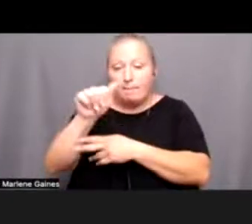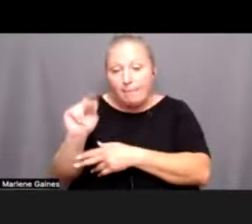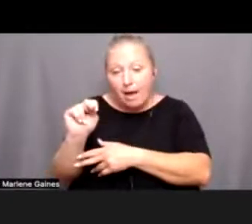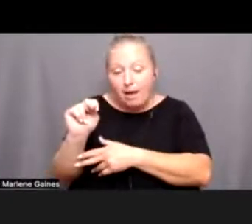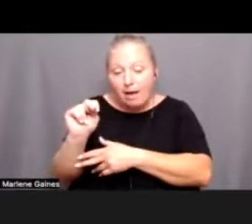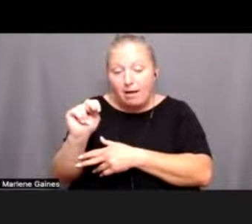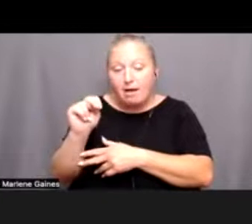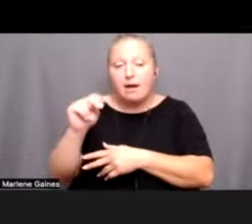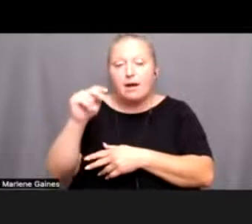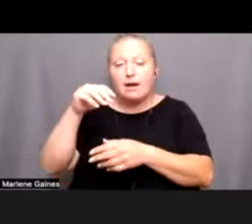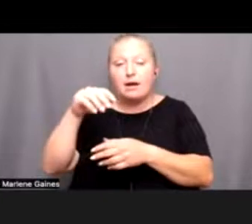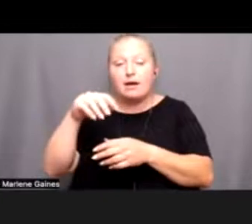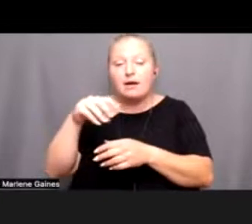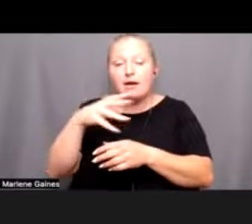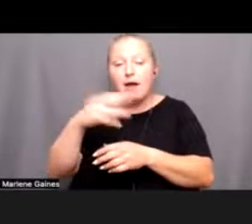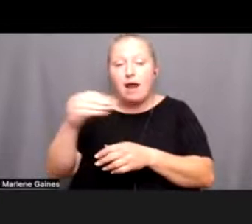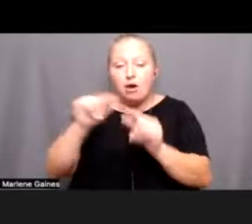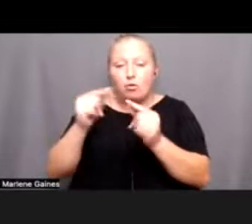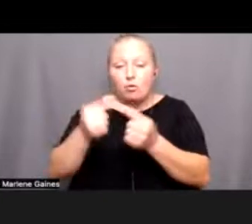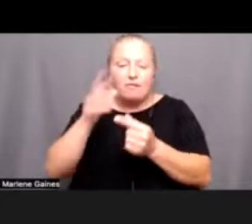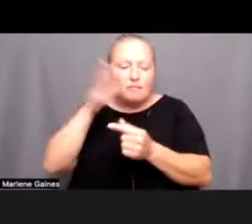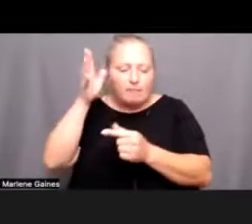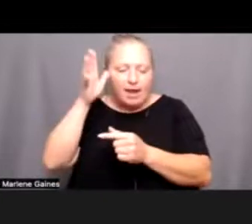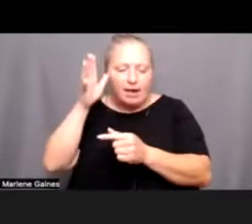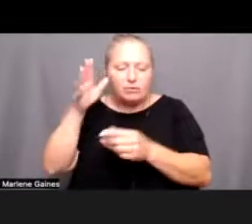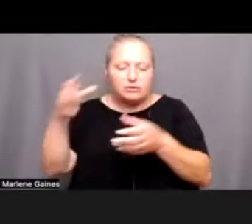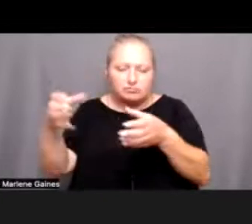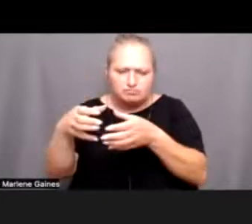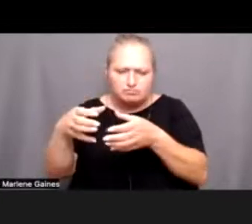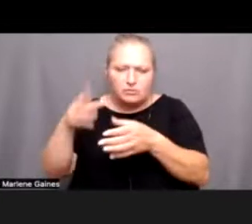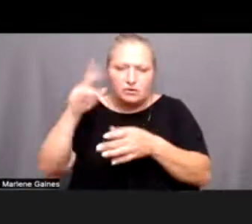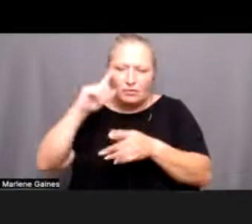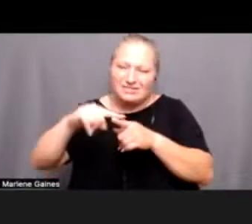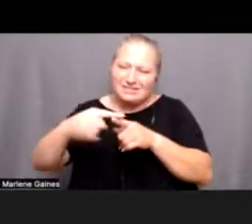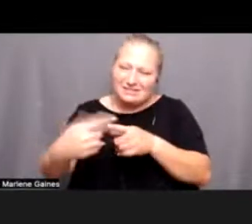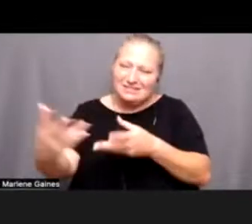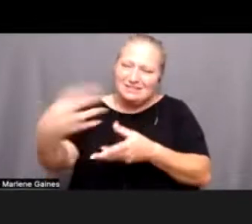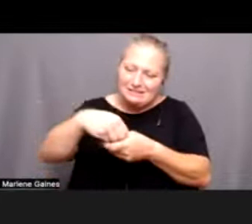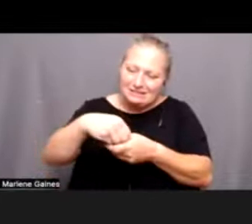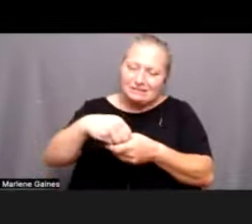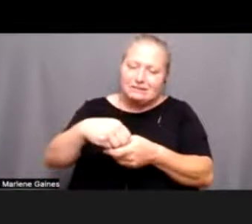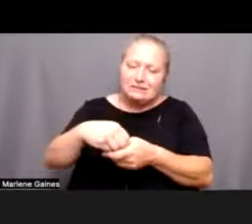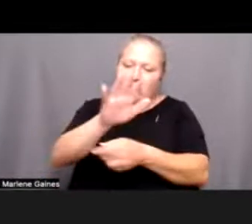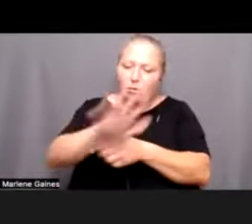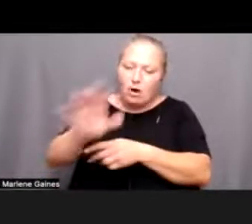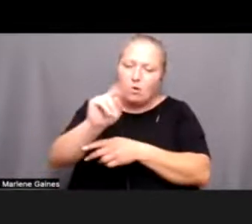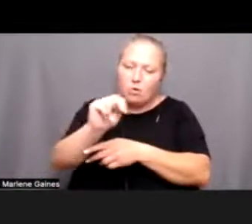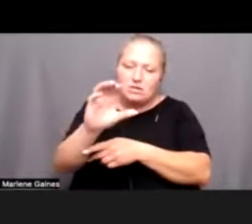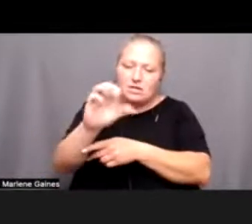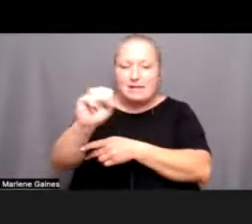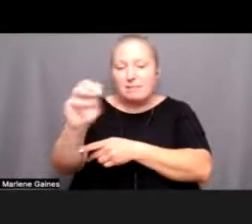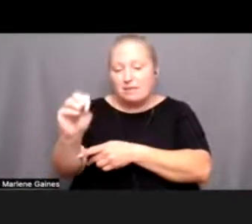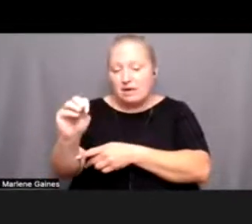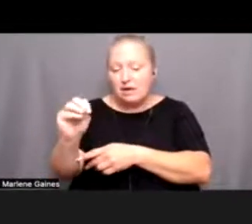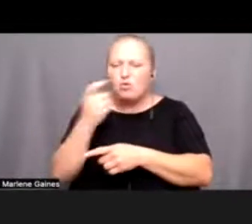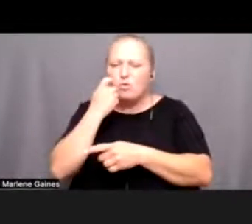and a group of parents to initiate engagement around North Central San Mateo. The